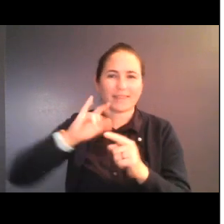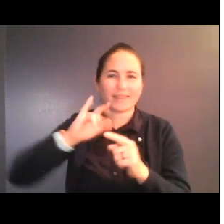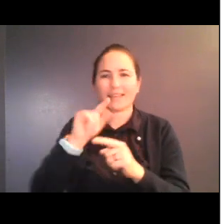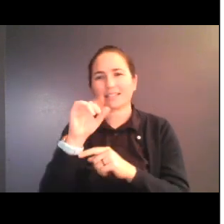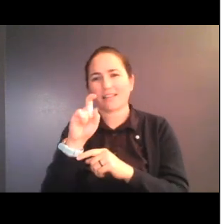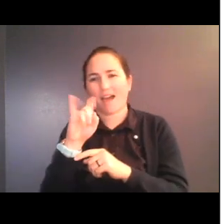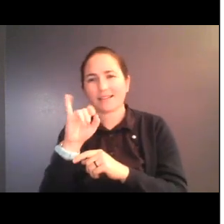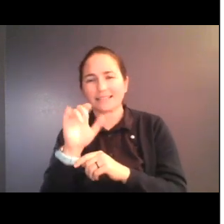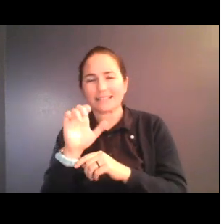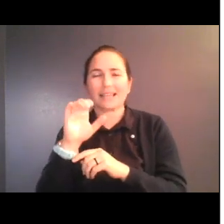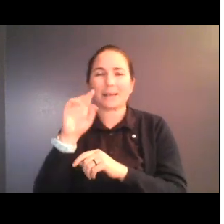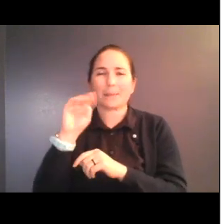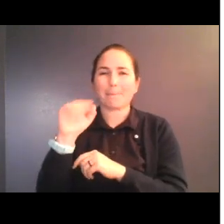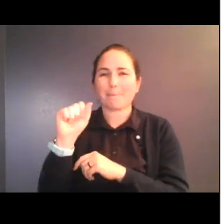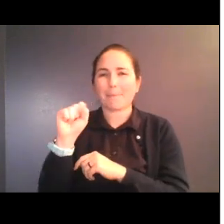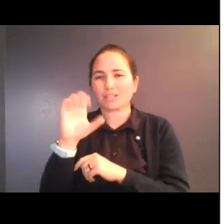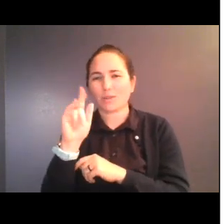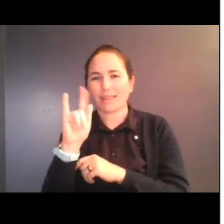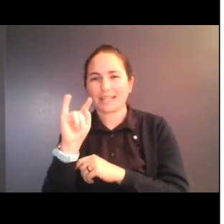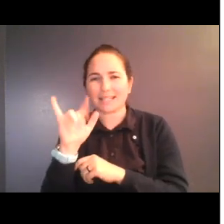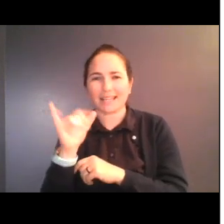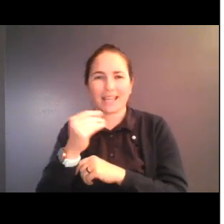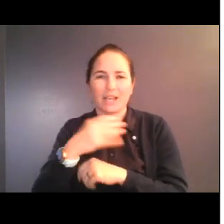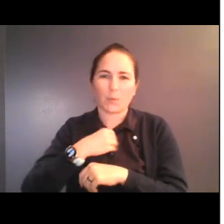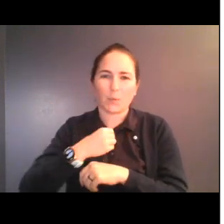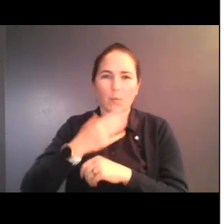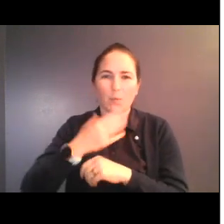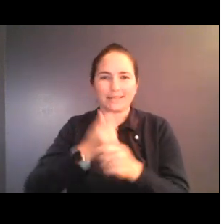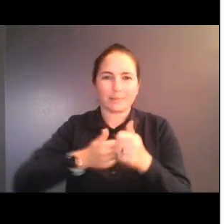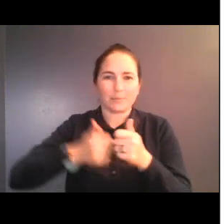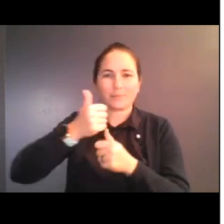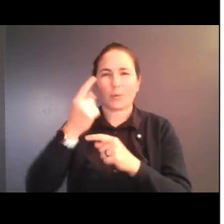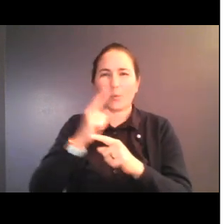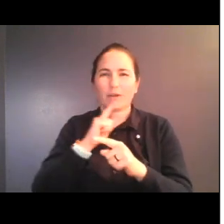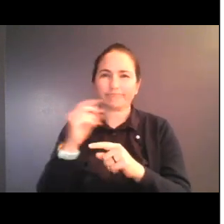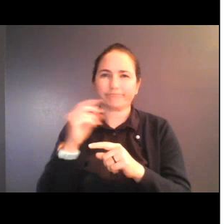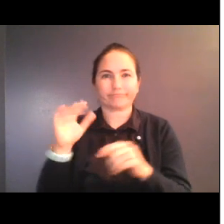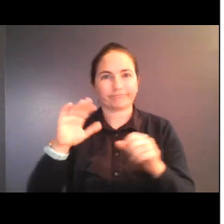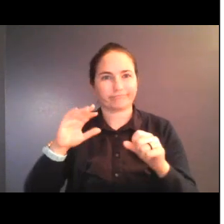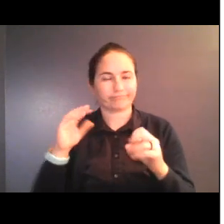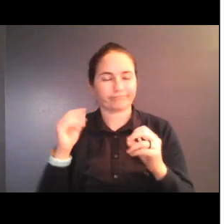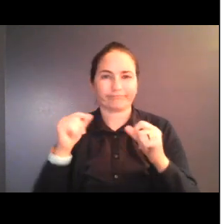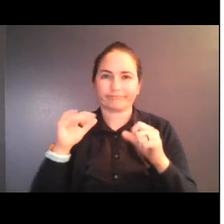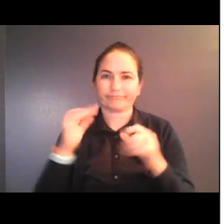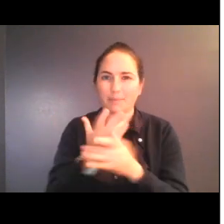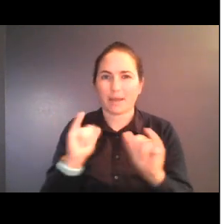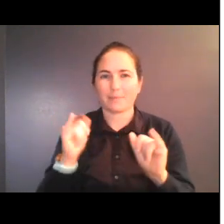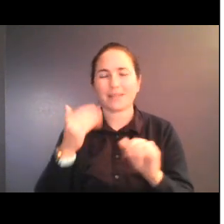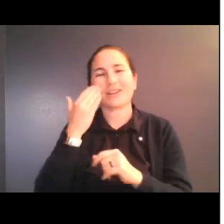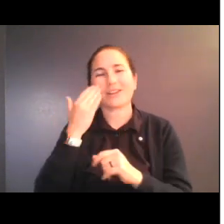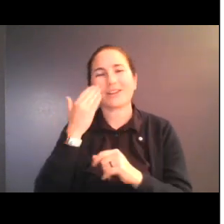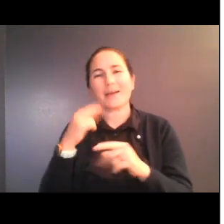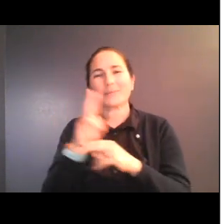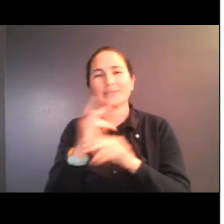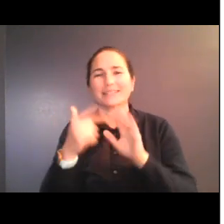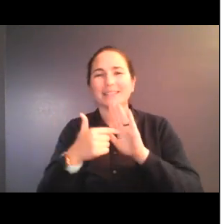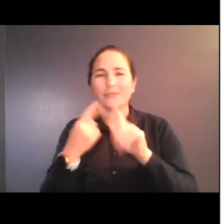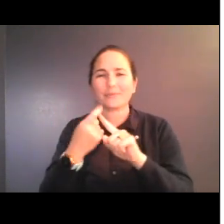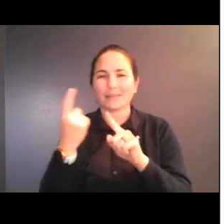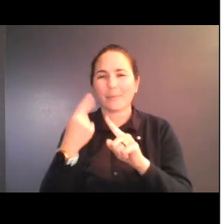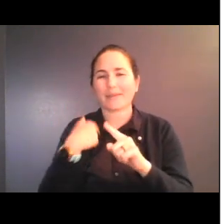saying, that the tone on Twitter can be a little snarky. Like I'm talking about something that I really use in class, but kind of in